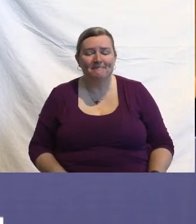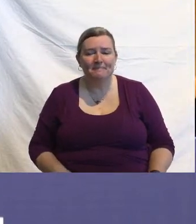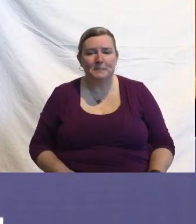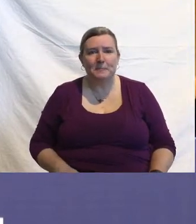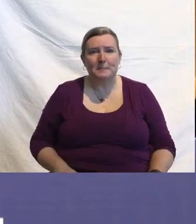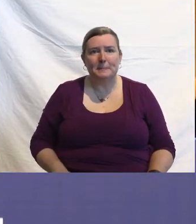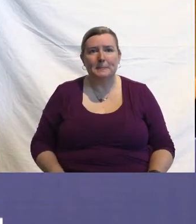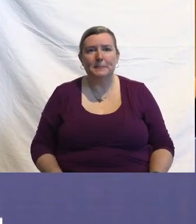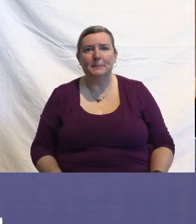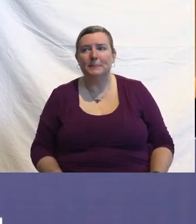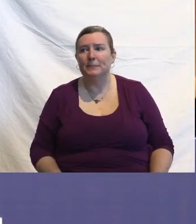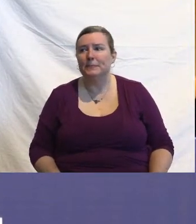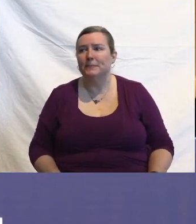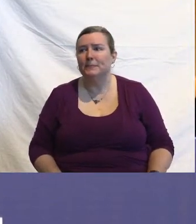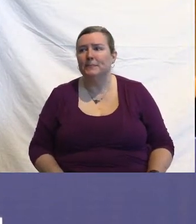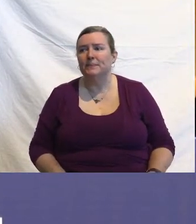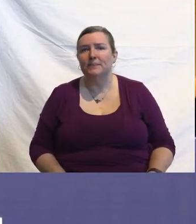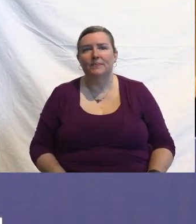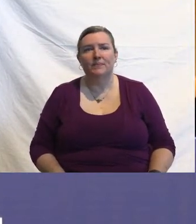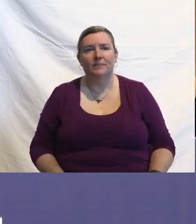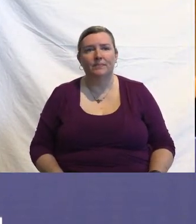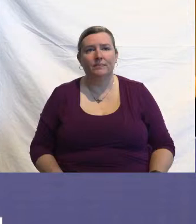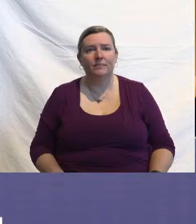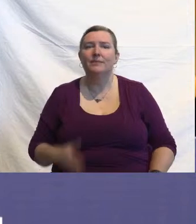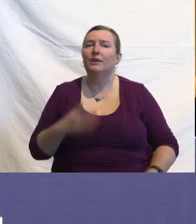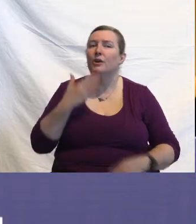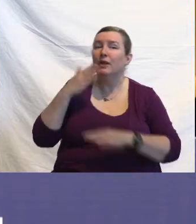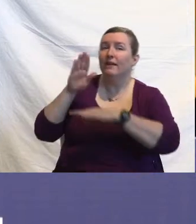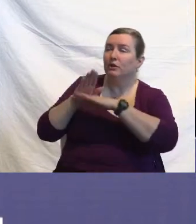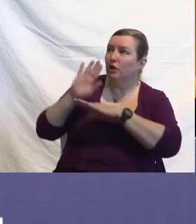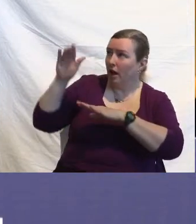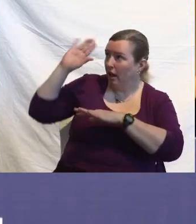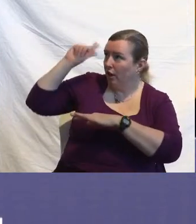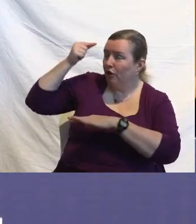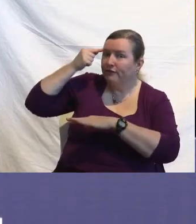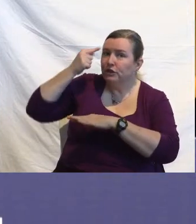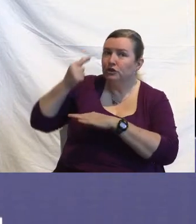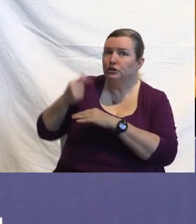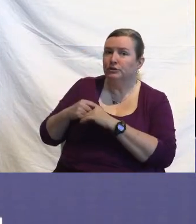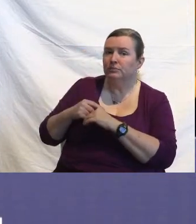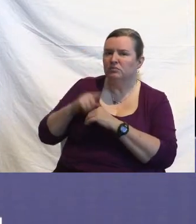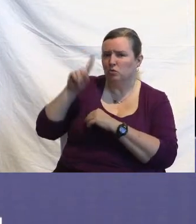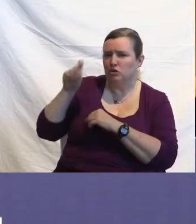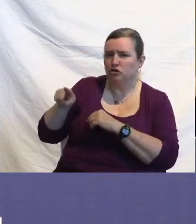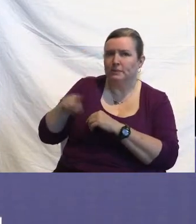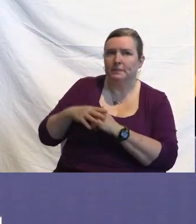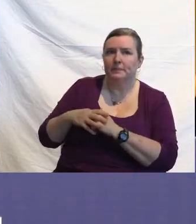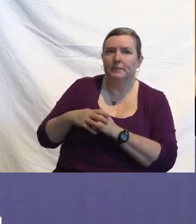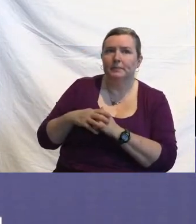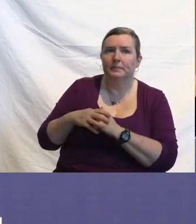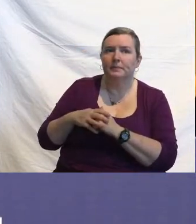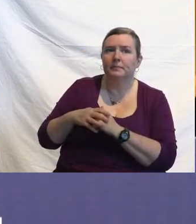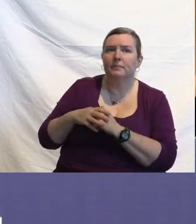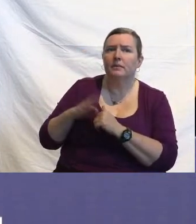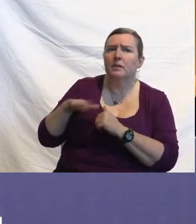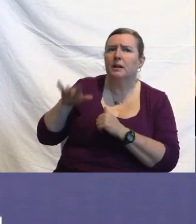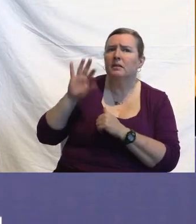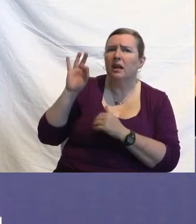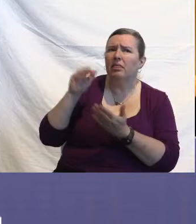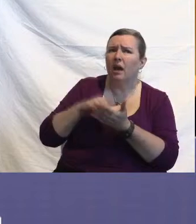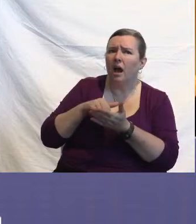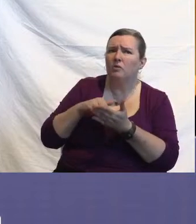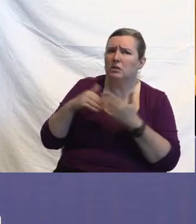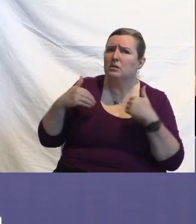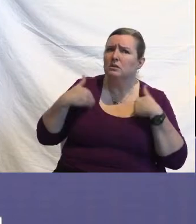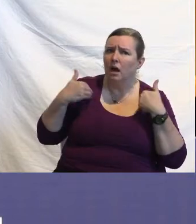Dave, good afternoon. Hi, Governor. You said that about 9,000 younger kids,